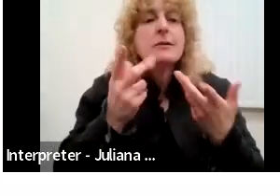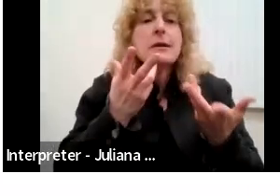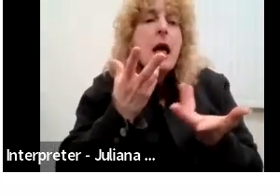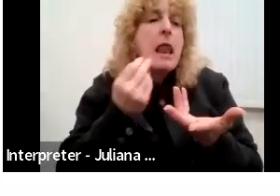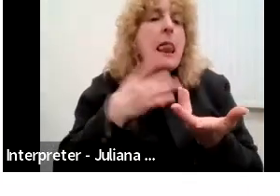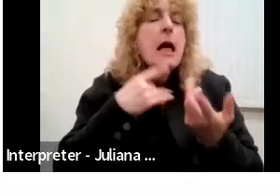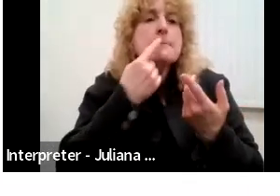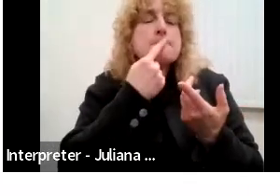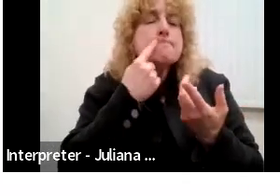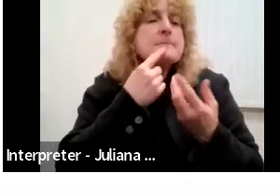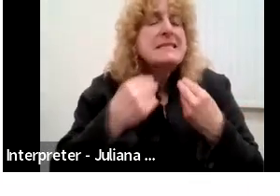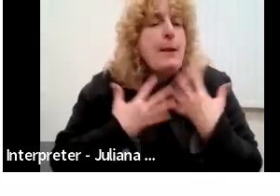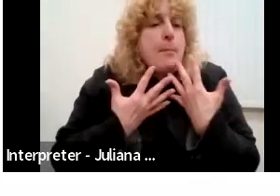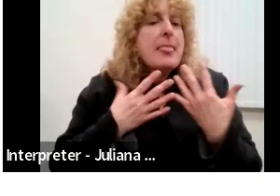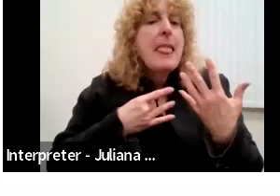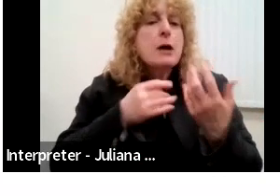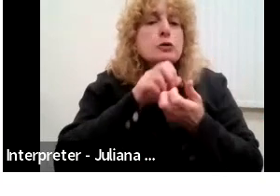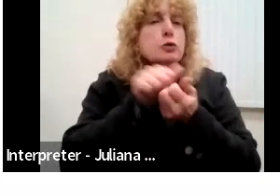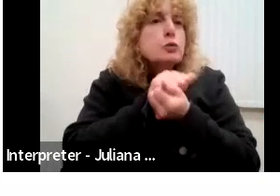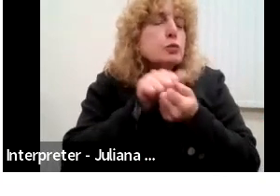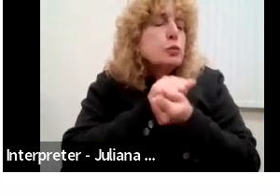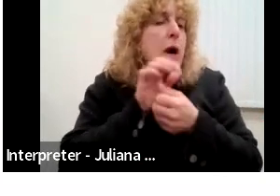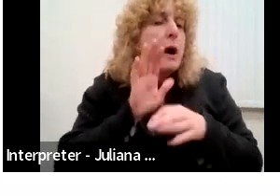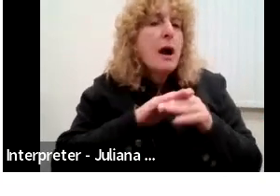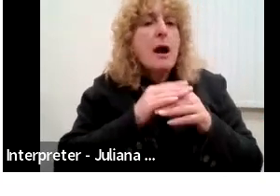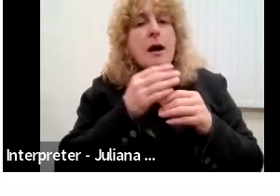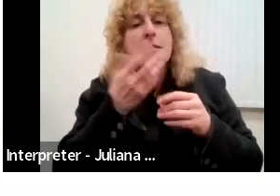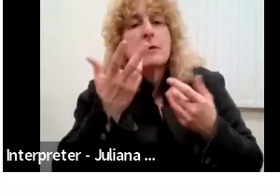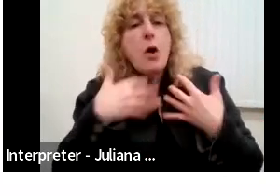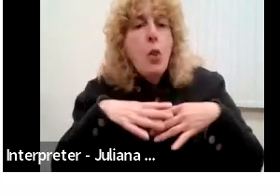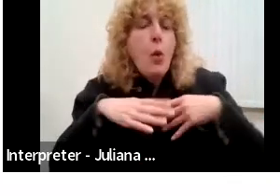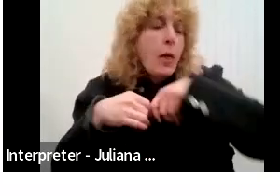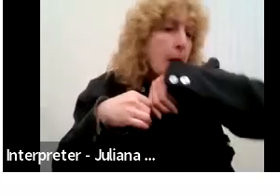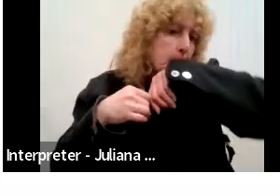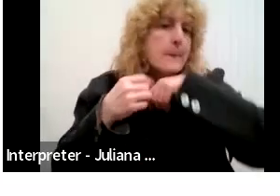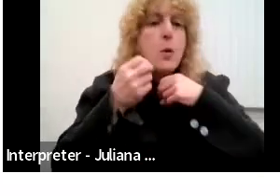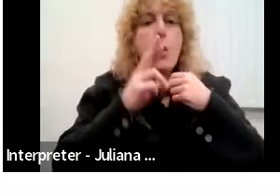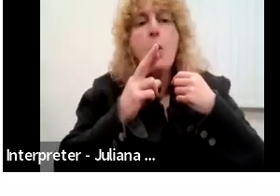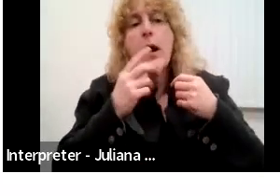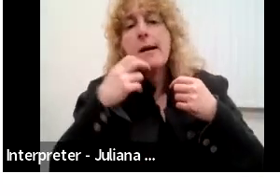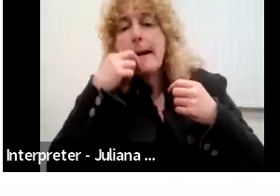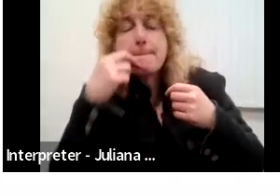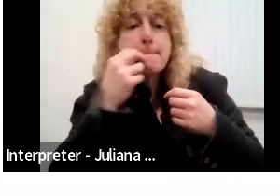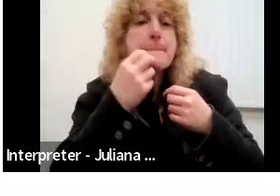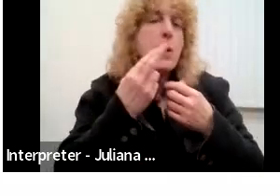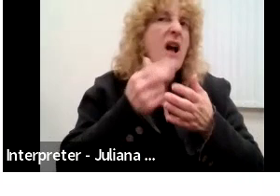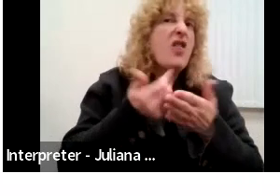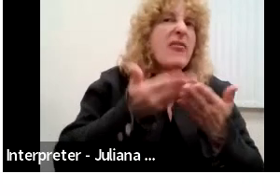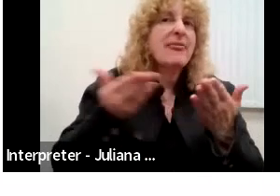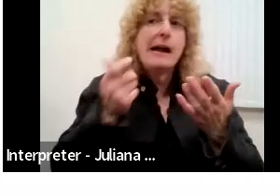or on other objects. So there's also a lot of AT that we'll discuss too that can help with sensory seekers.